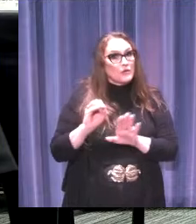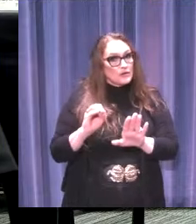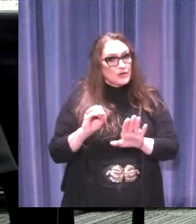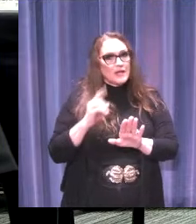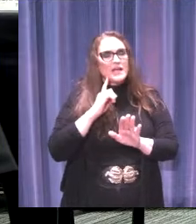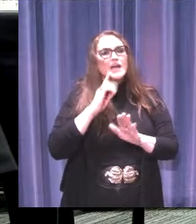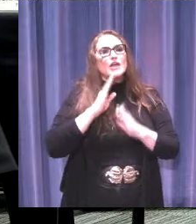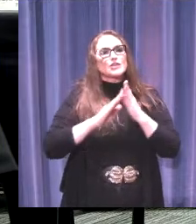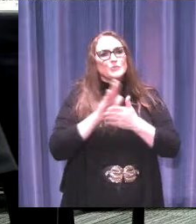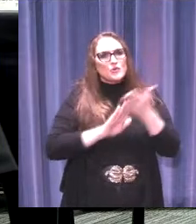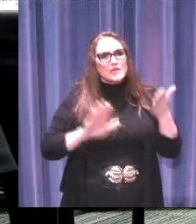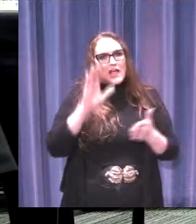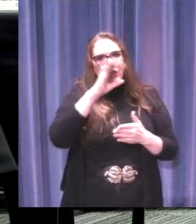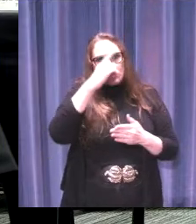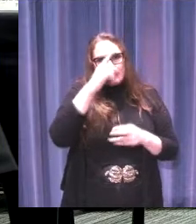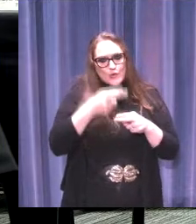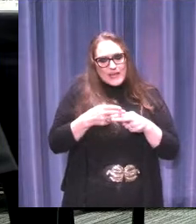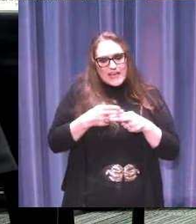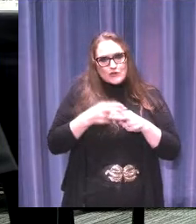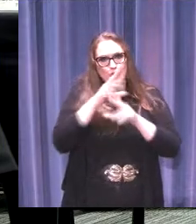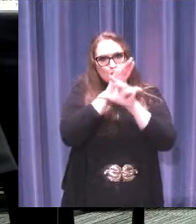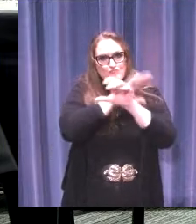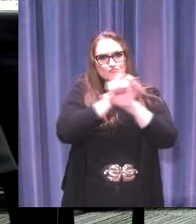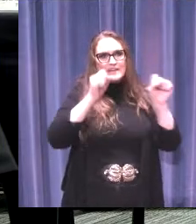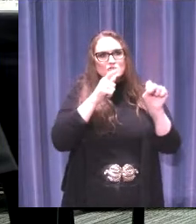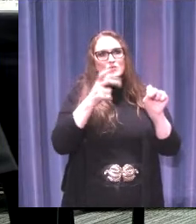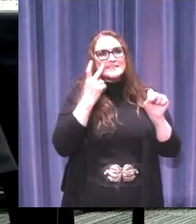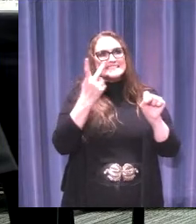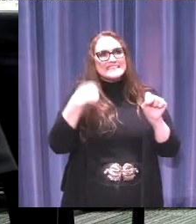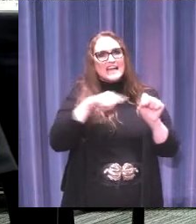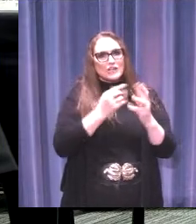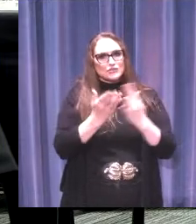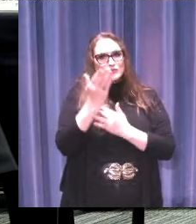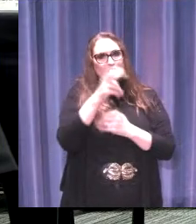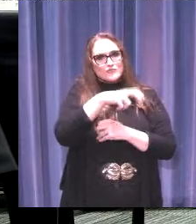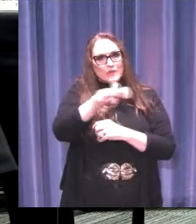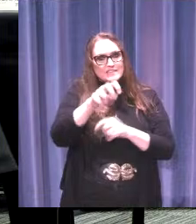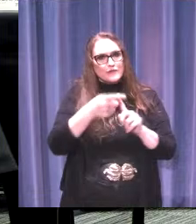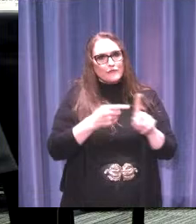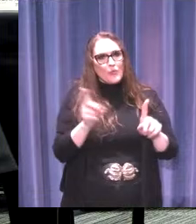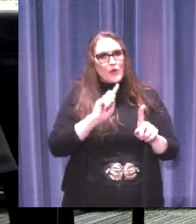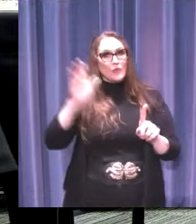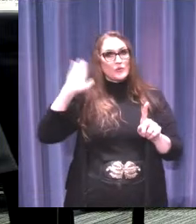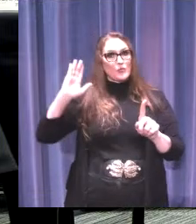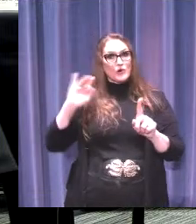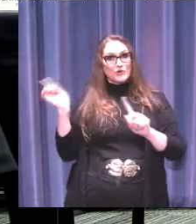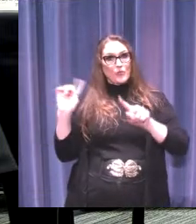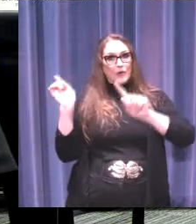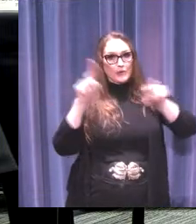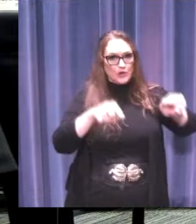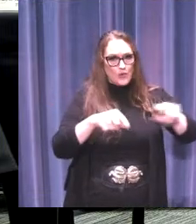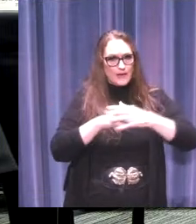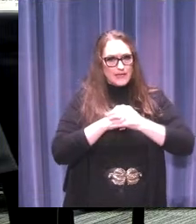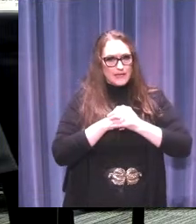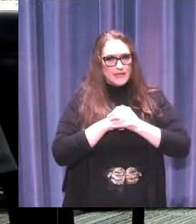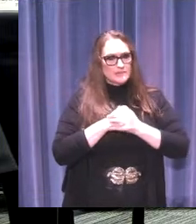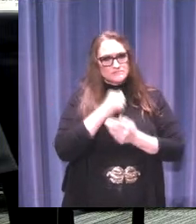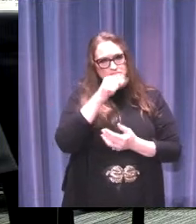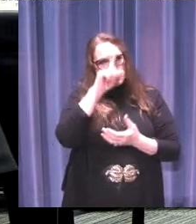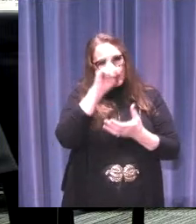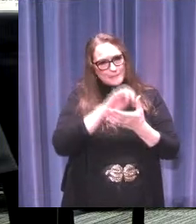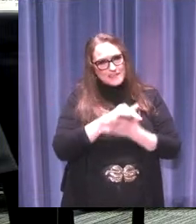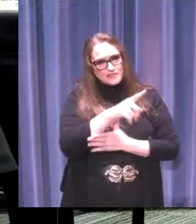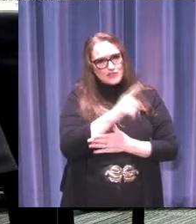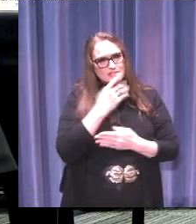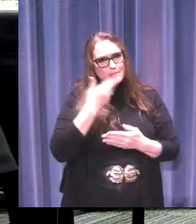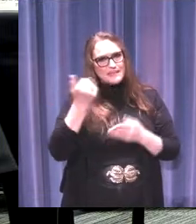community college who is looking for an interim president who can see us through the transition from where we were to where we're going. And I do not believe that she